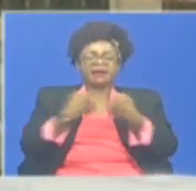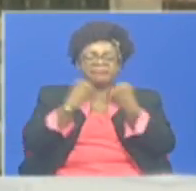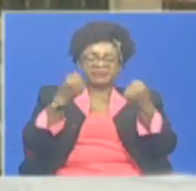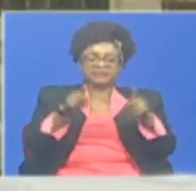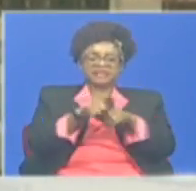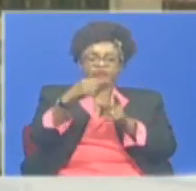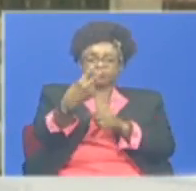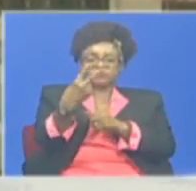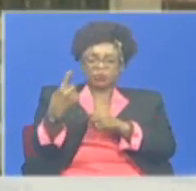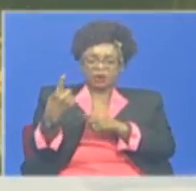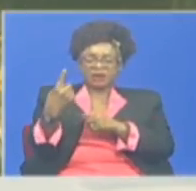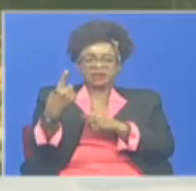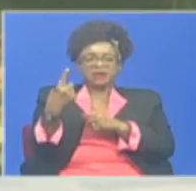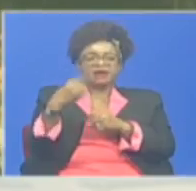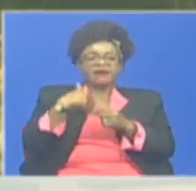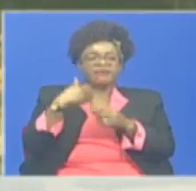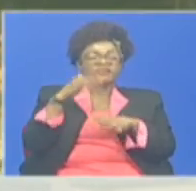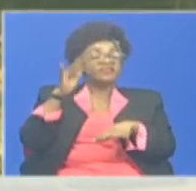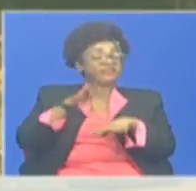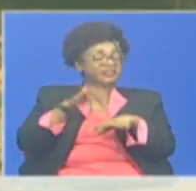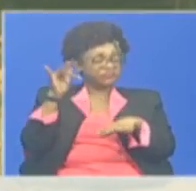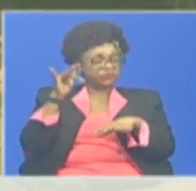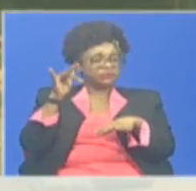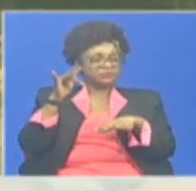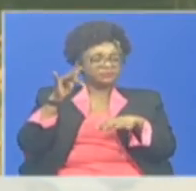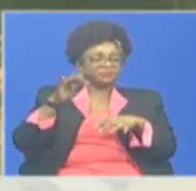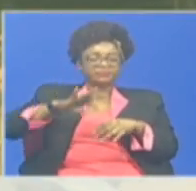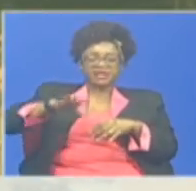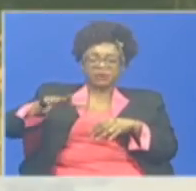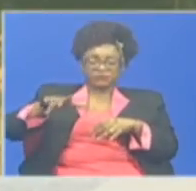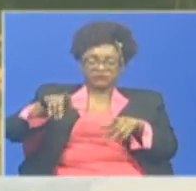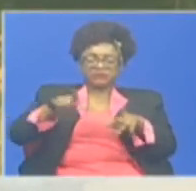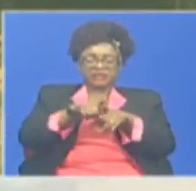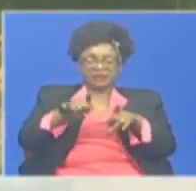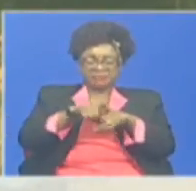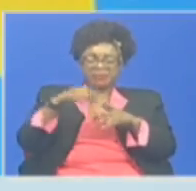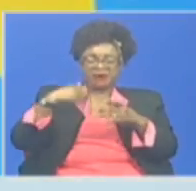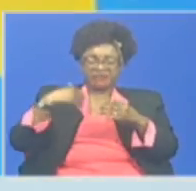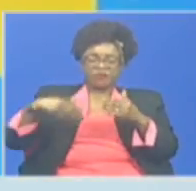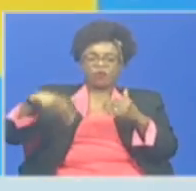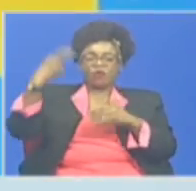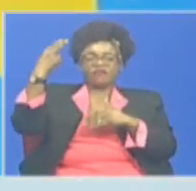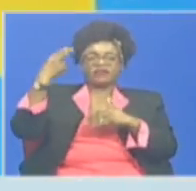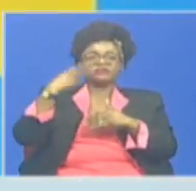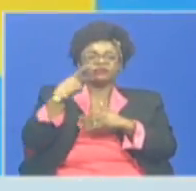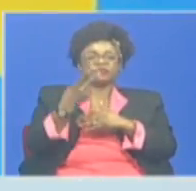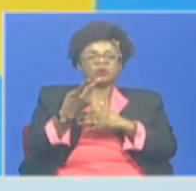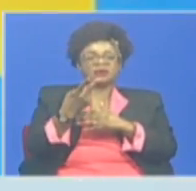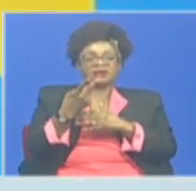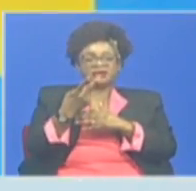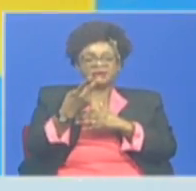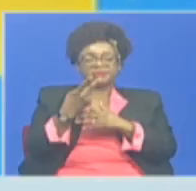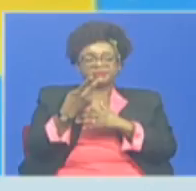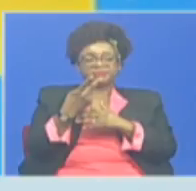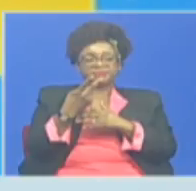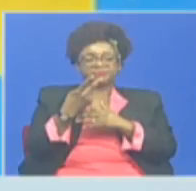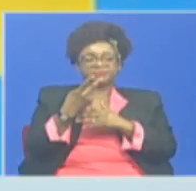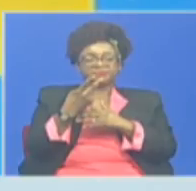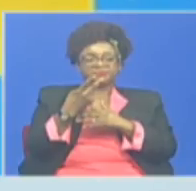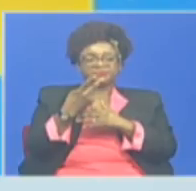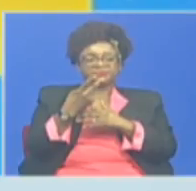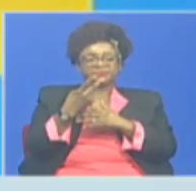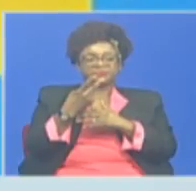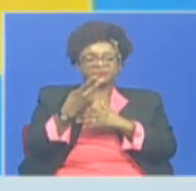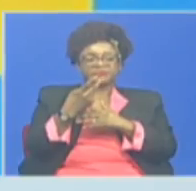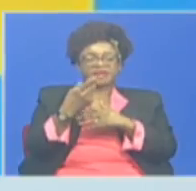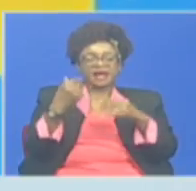them report infections and the county's tally races past the 200 mark. Early today, I dispatched a